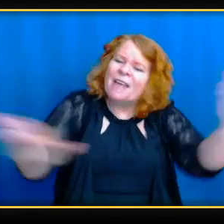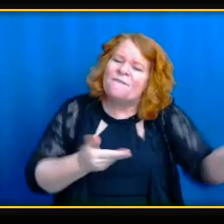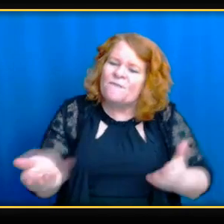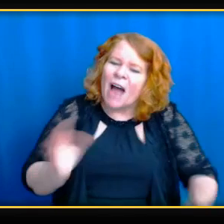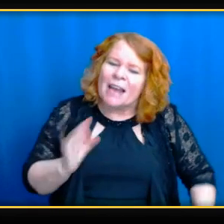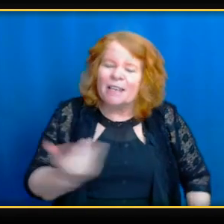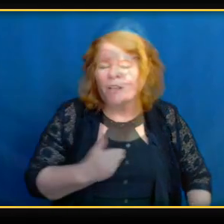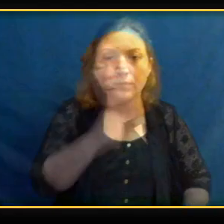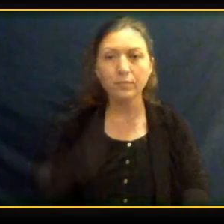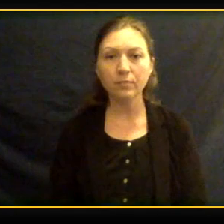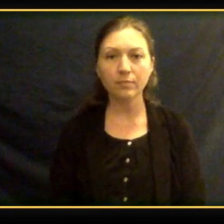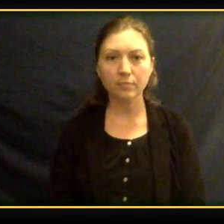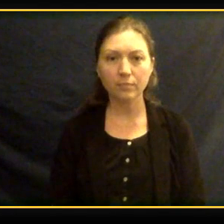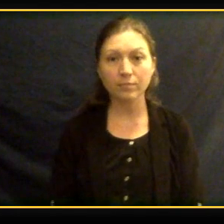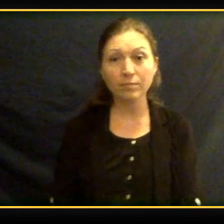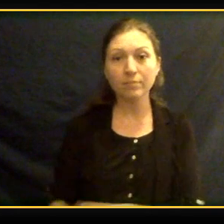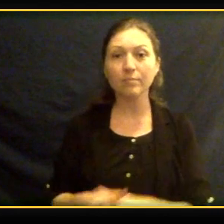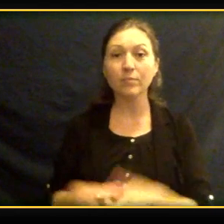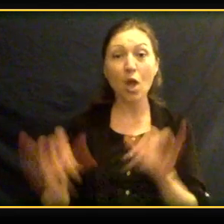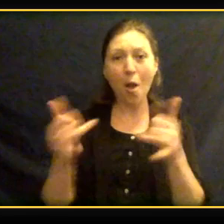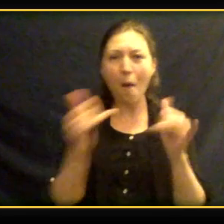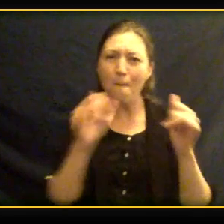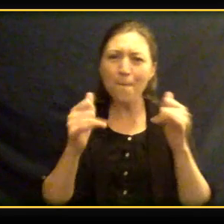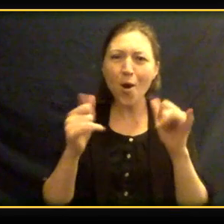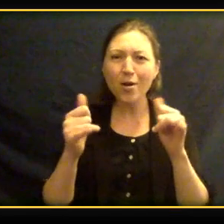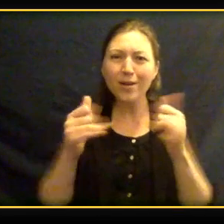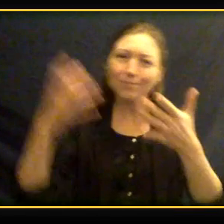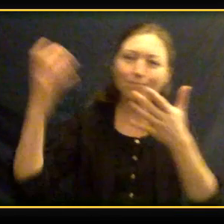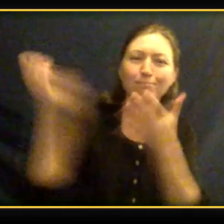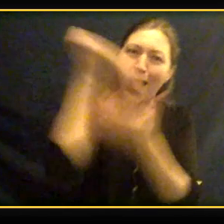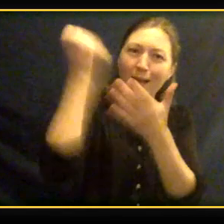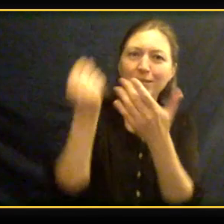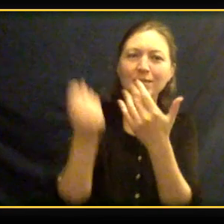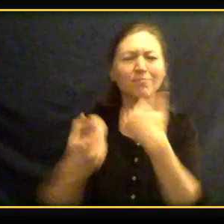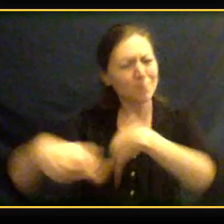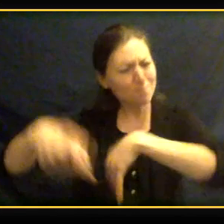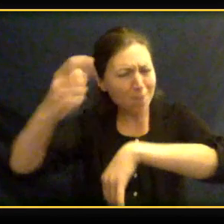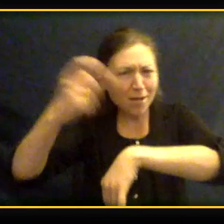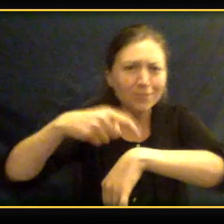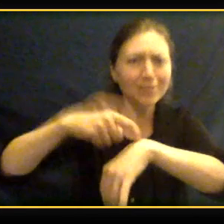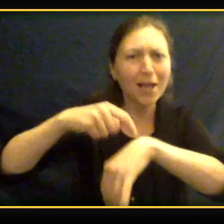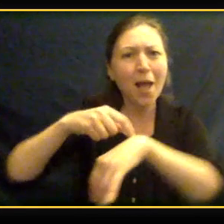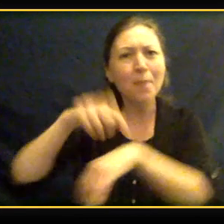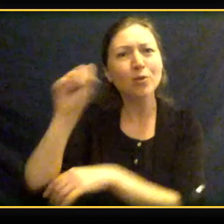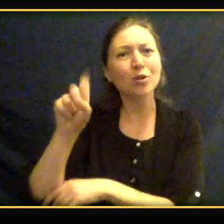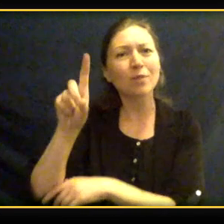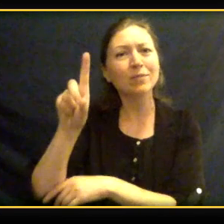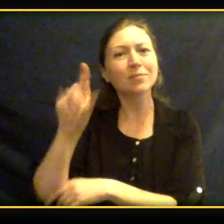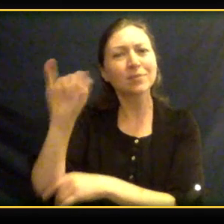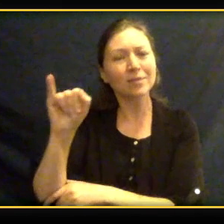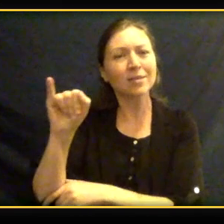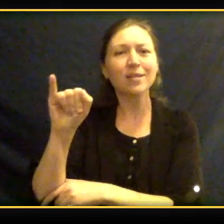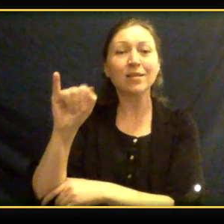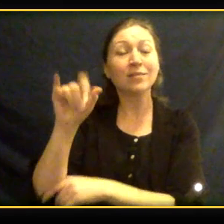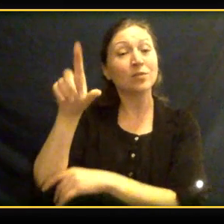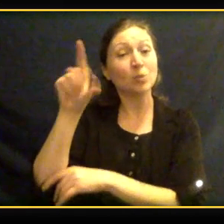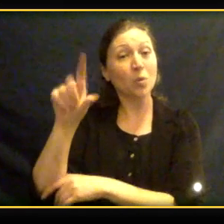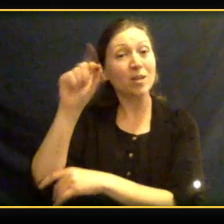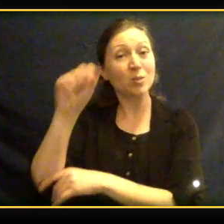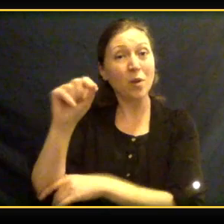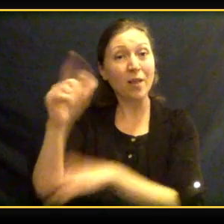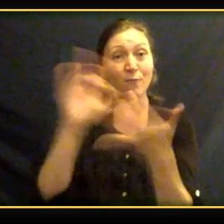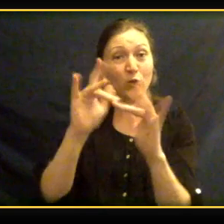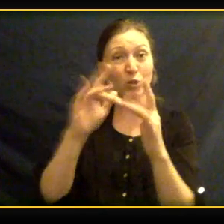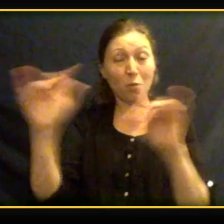care. Party to the max. It's about time. Starkloff Disability Institute 2020 Virtual Gala. Did you get dressed